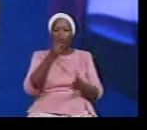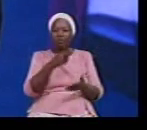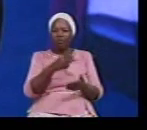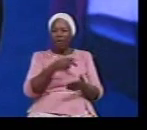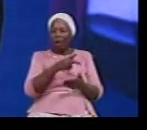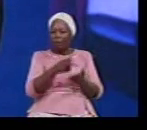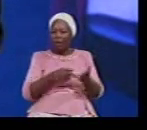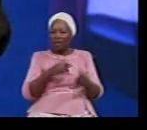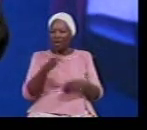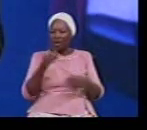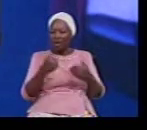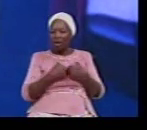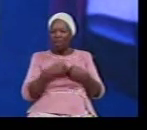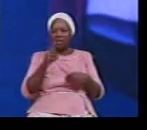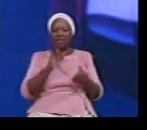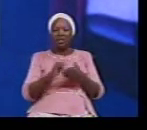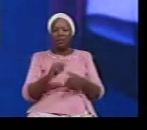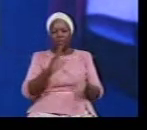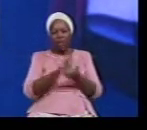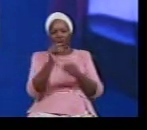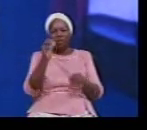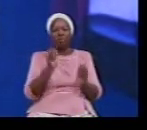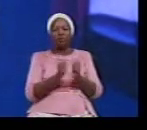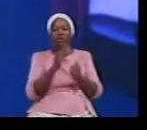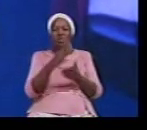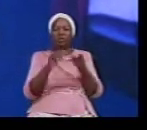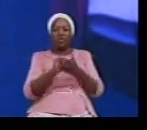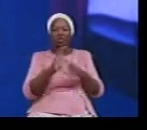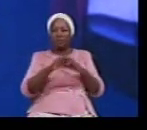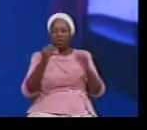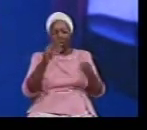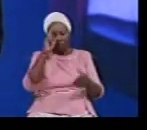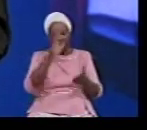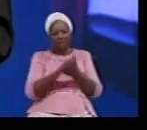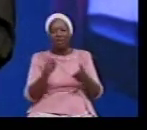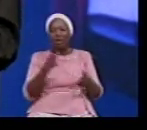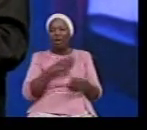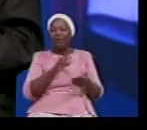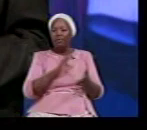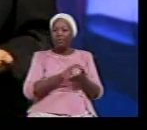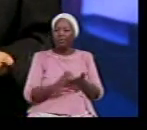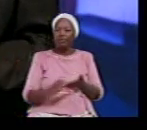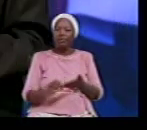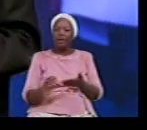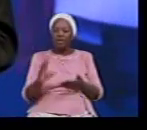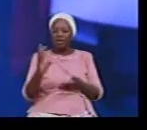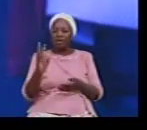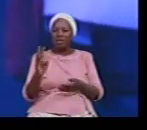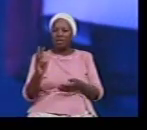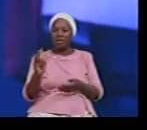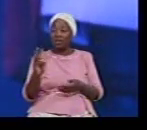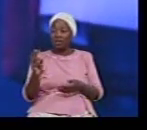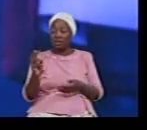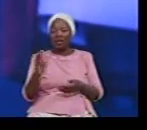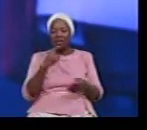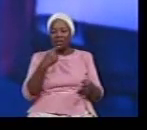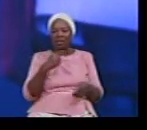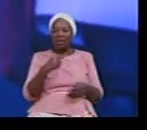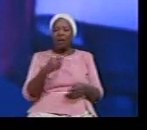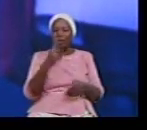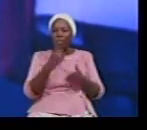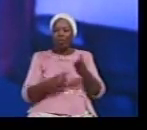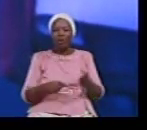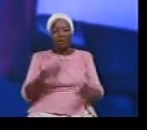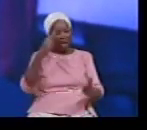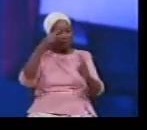with an infidel? Verse 16, it says, and what agreement has the temple